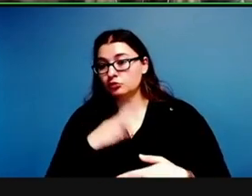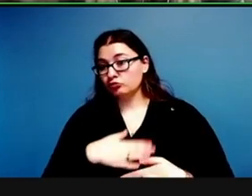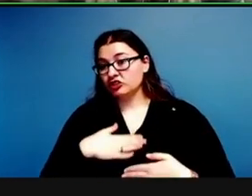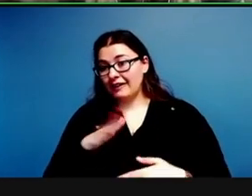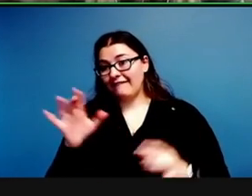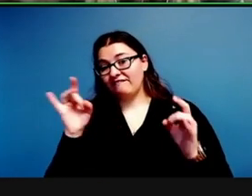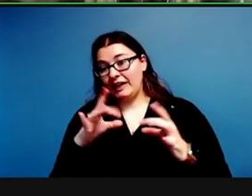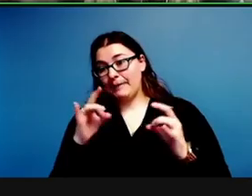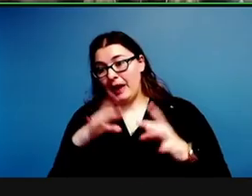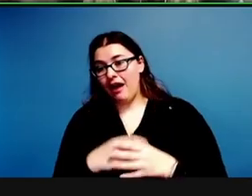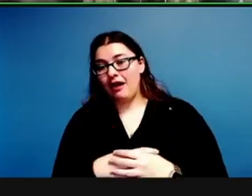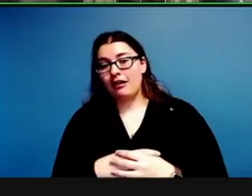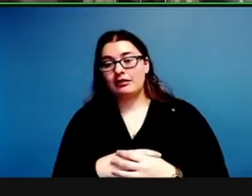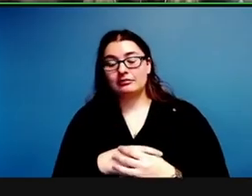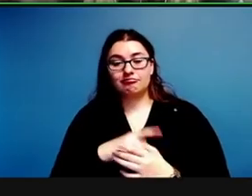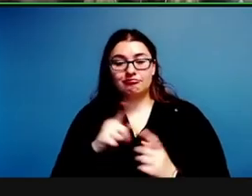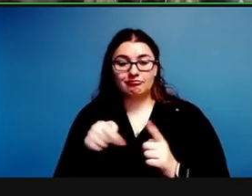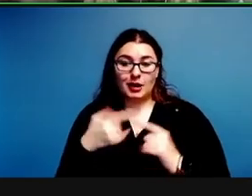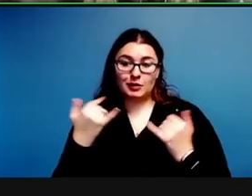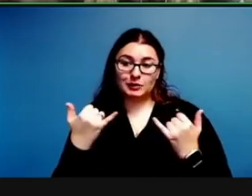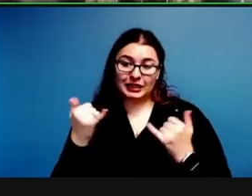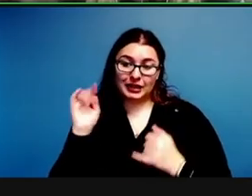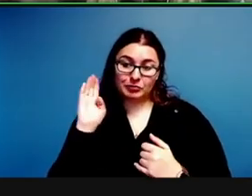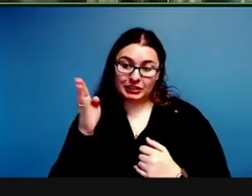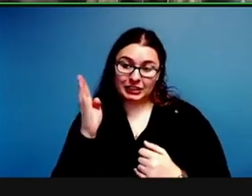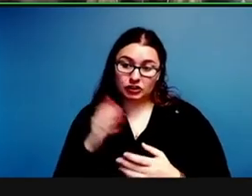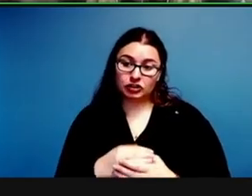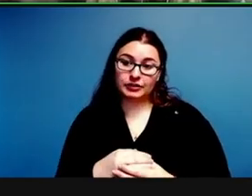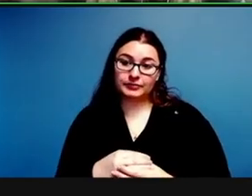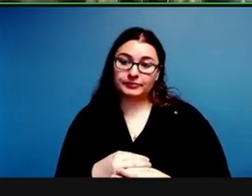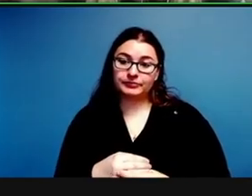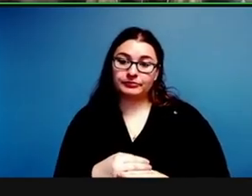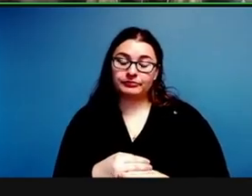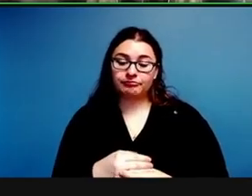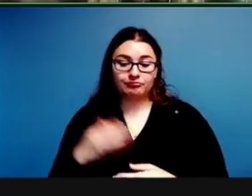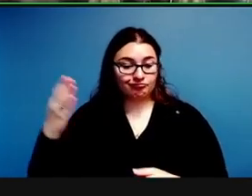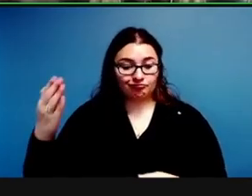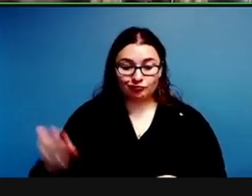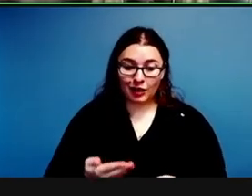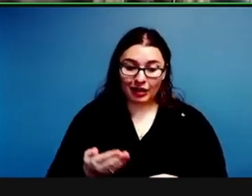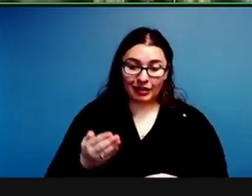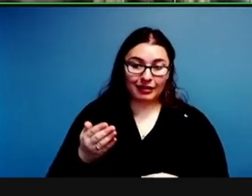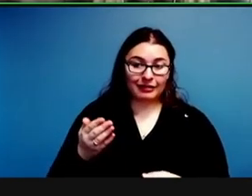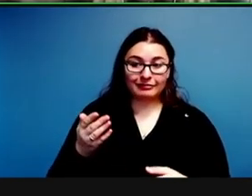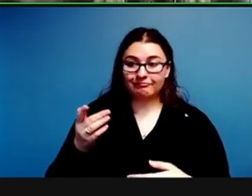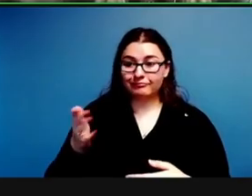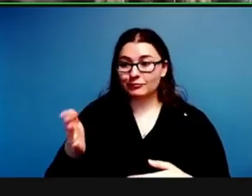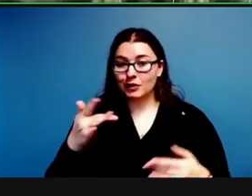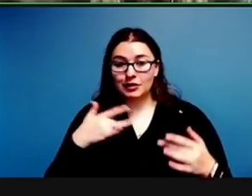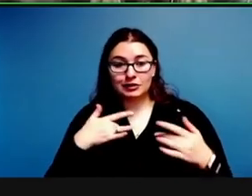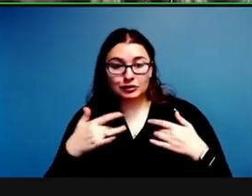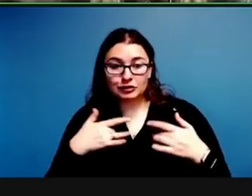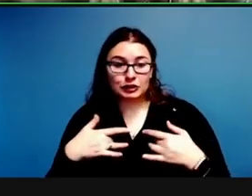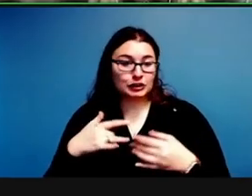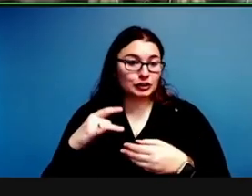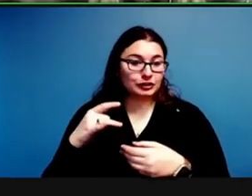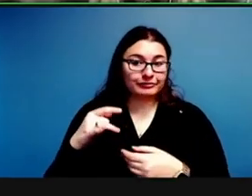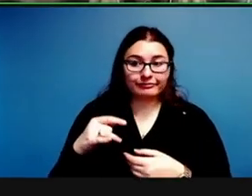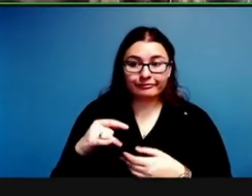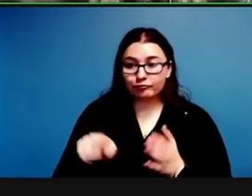your feedback about today's presentation. We welcome your compliments and your constructive